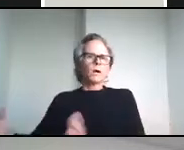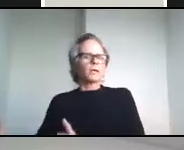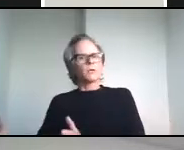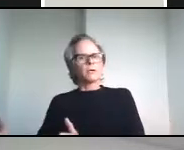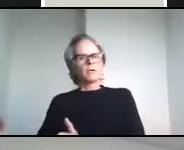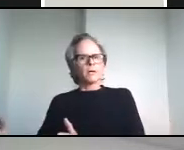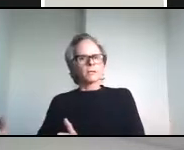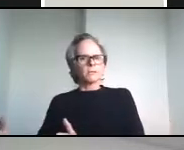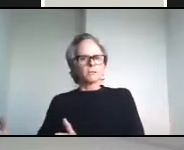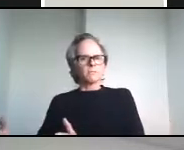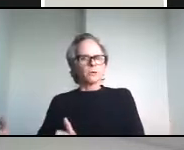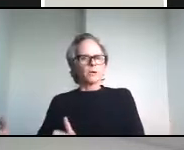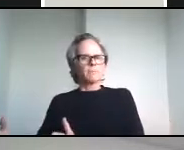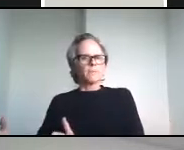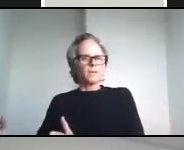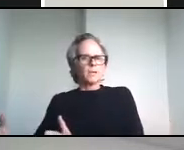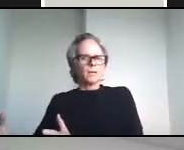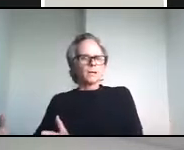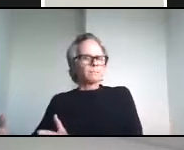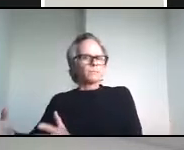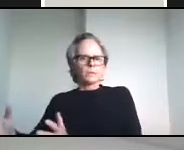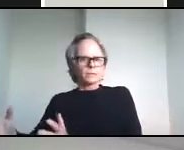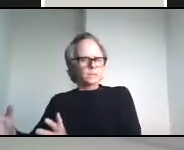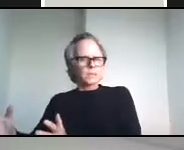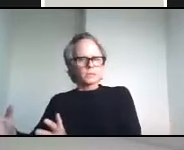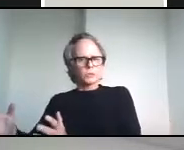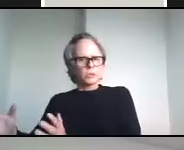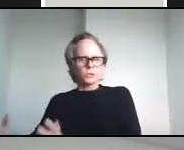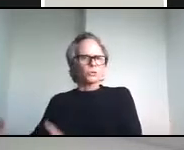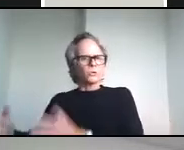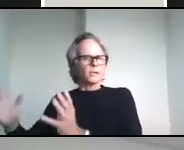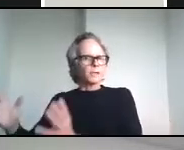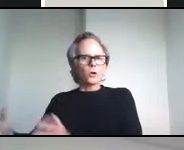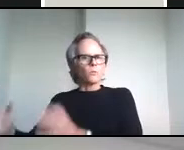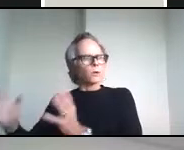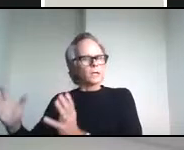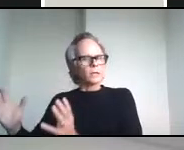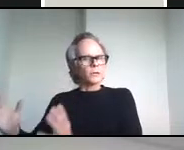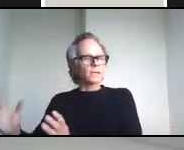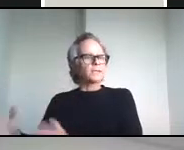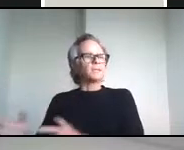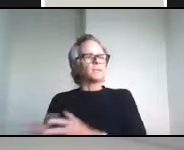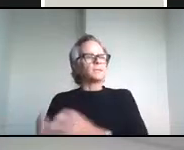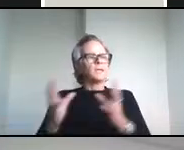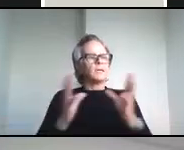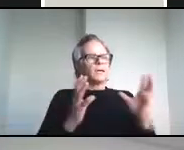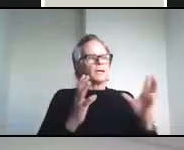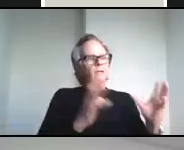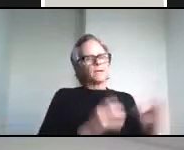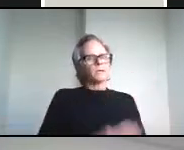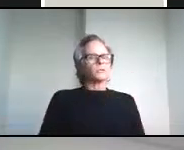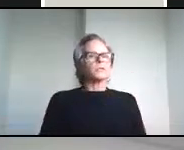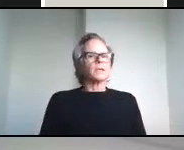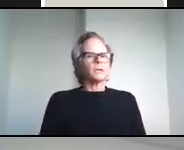a quieter area possibly to program, as I said, tutoring and homework and other activities,